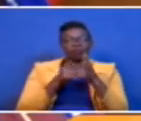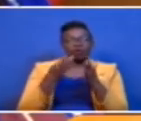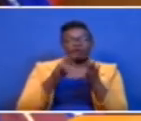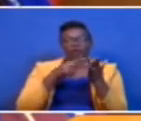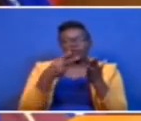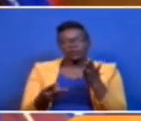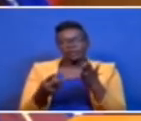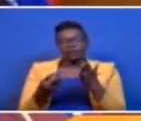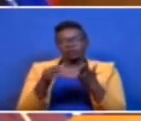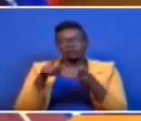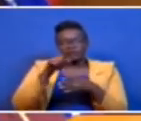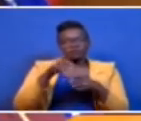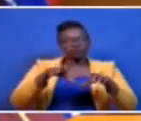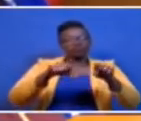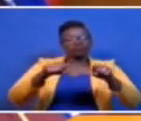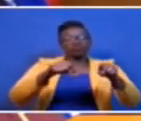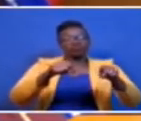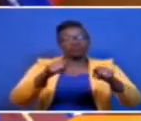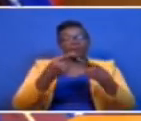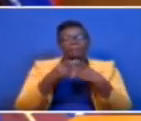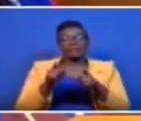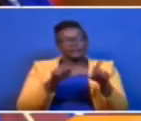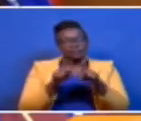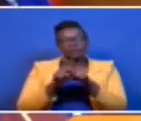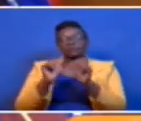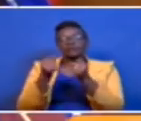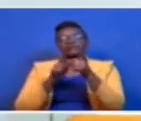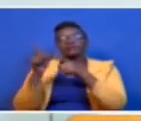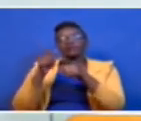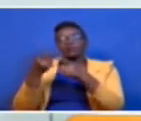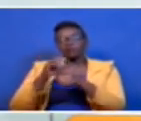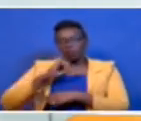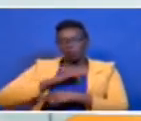of dominance, but maybe also save Safaricom from its own success.